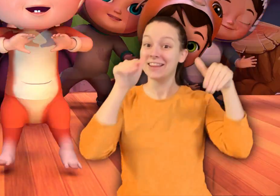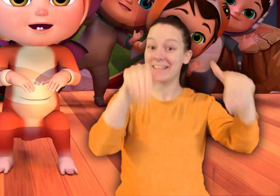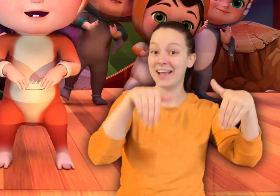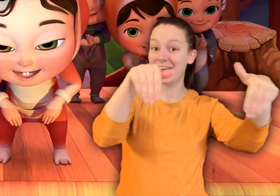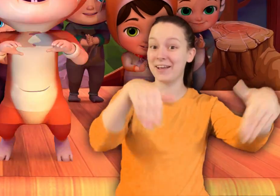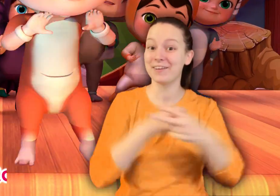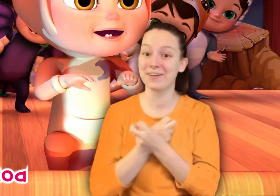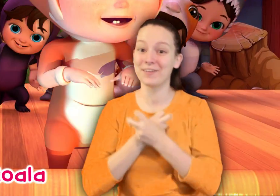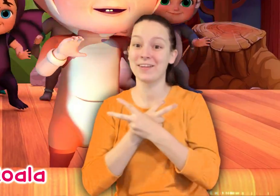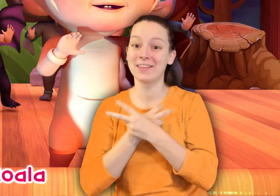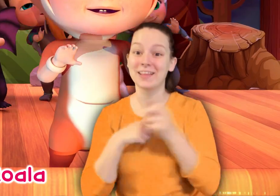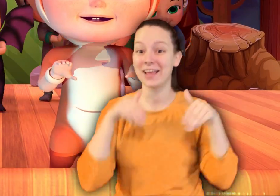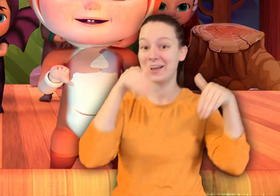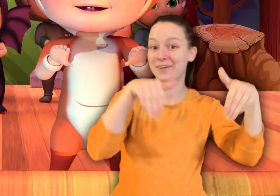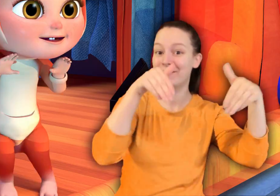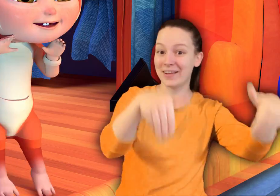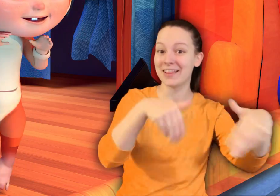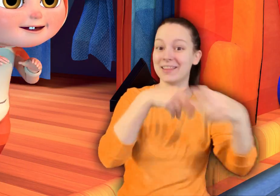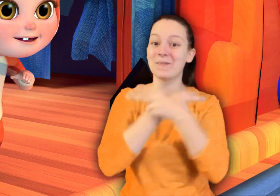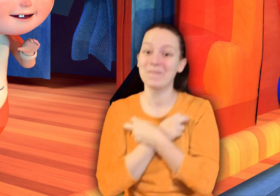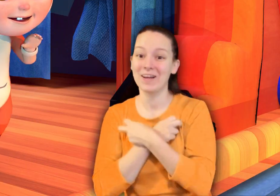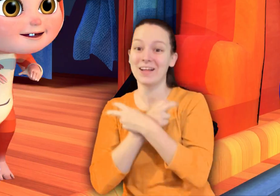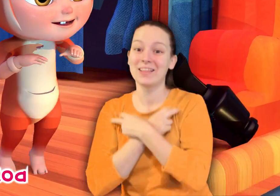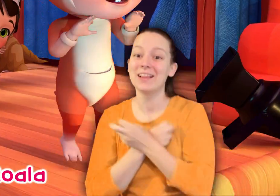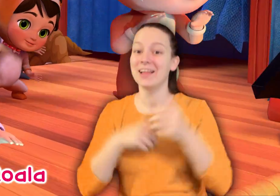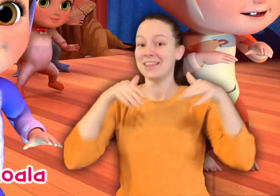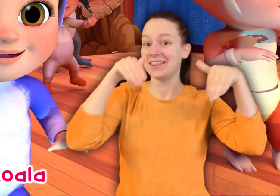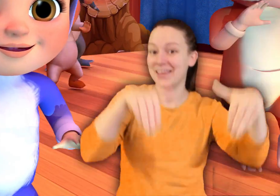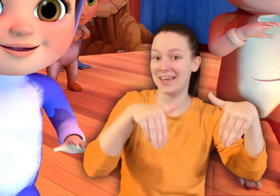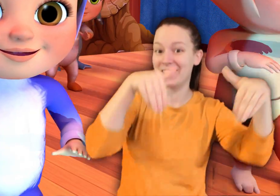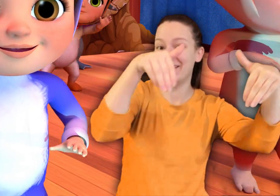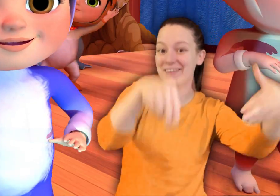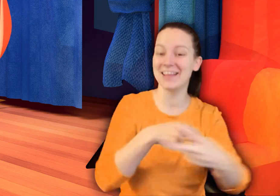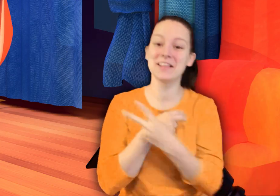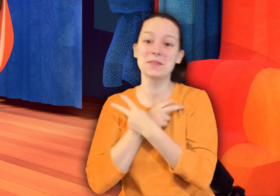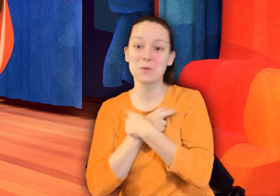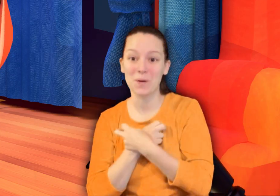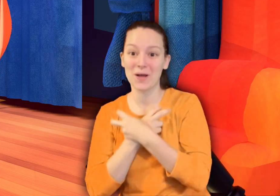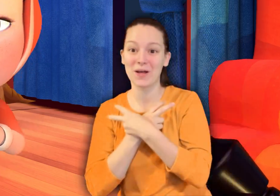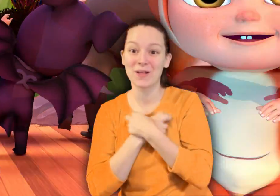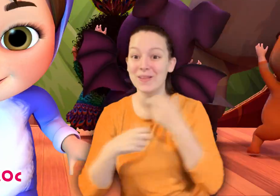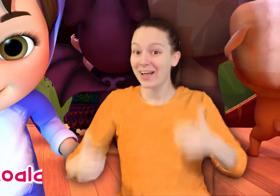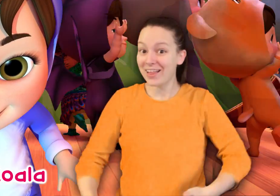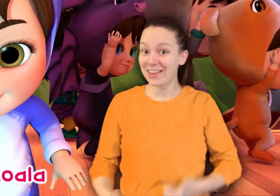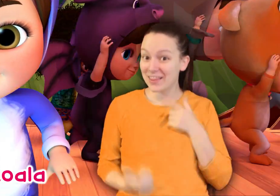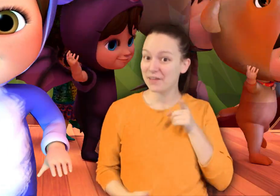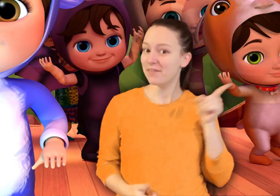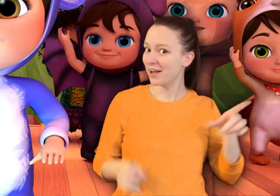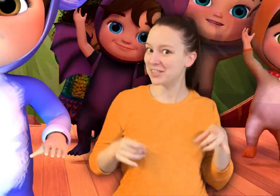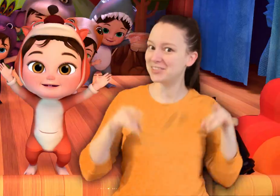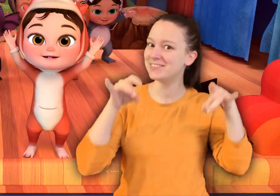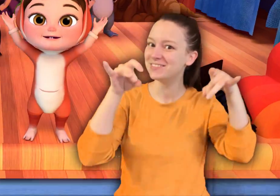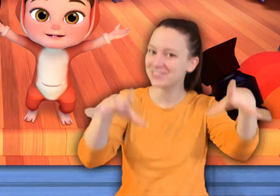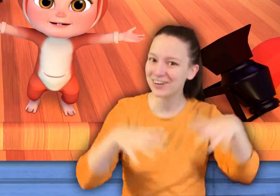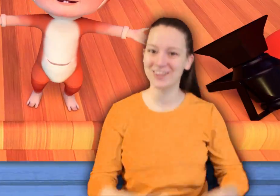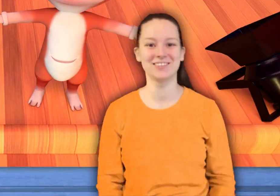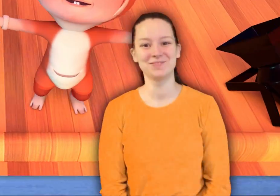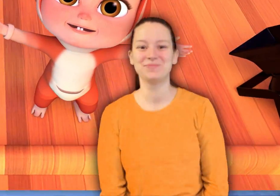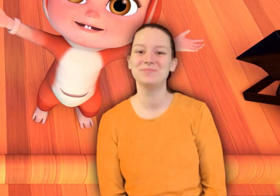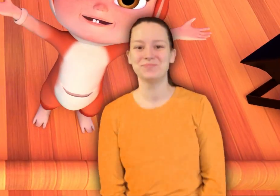the kangaroo and the qua the kangaroo and the qua the kangaroo and the quala live